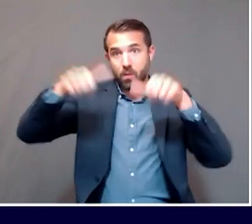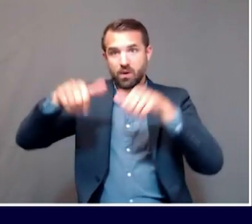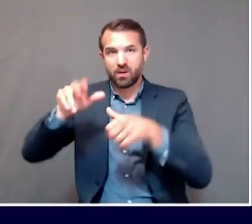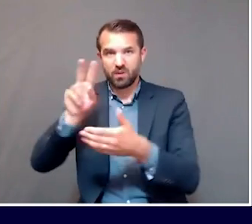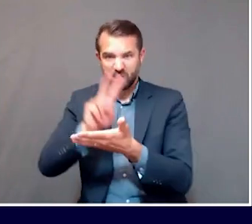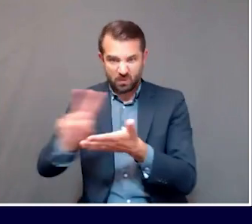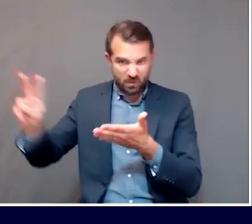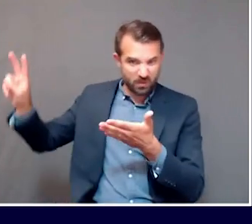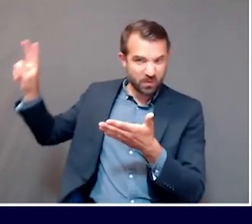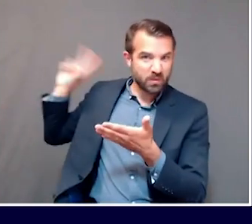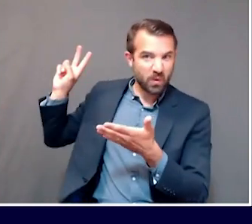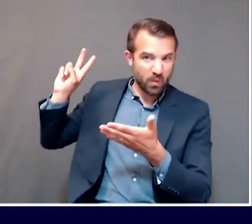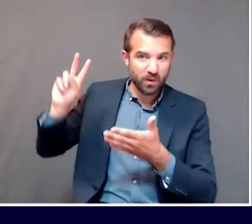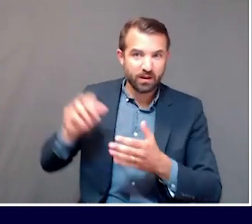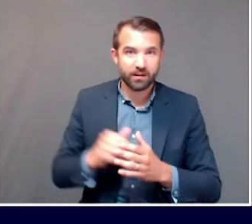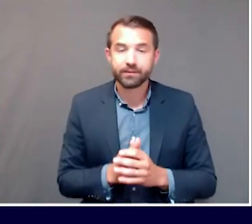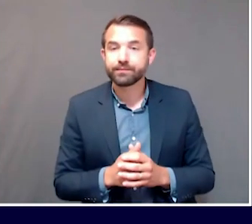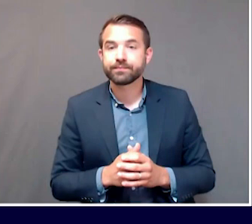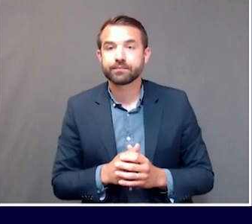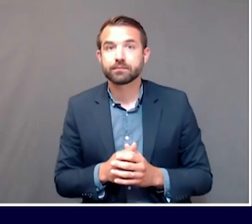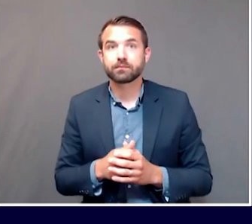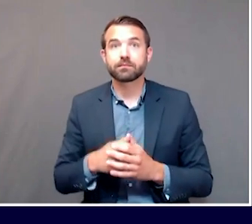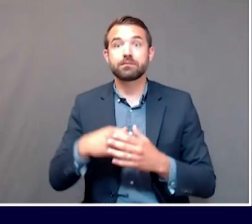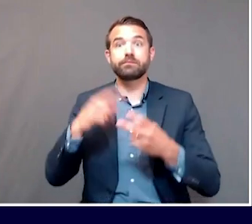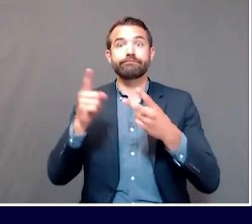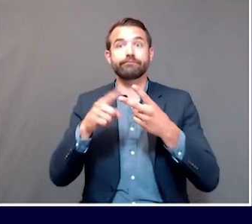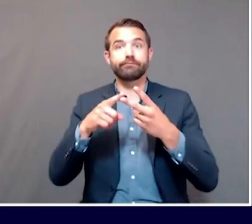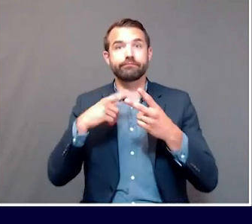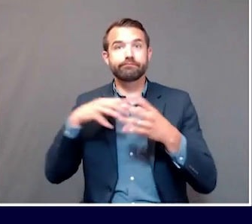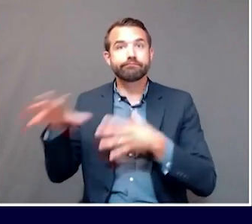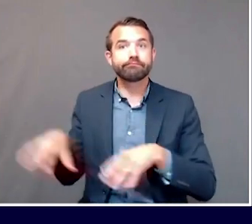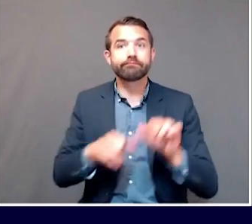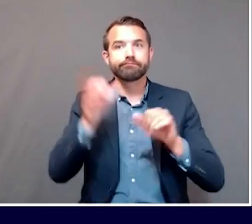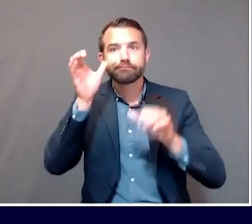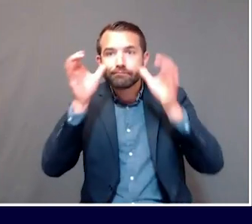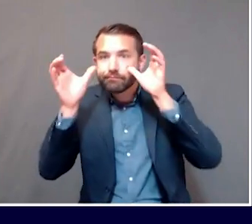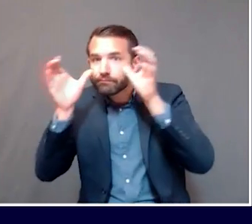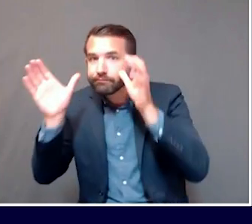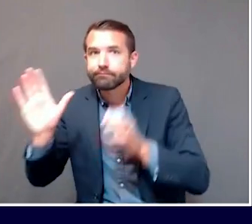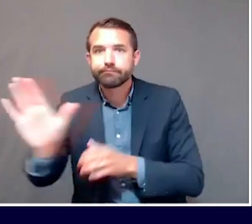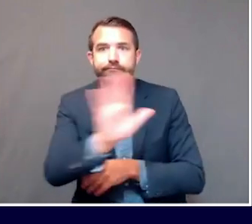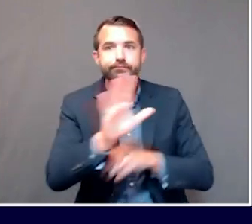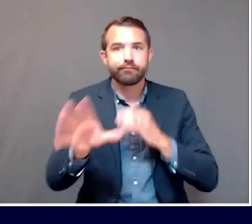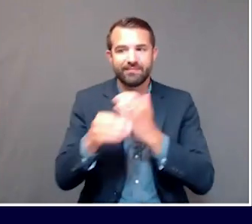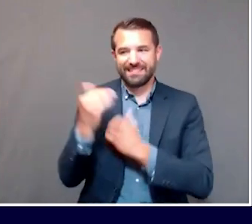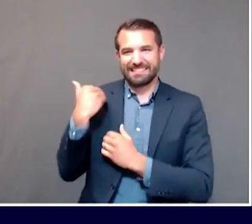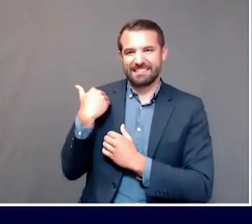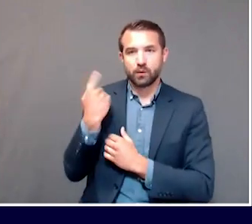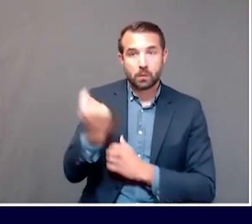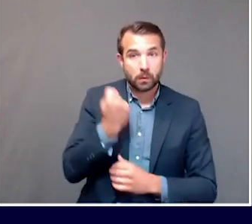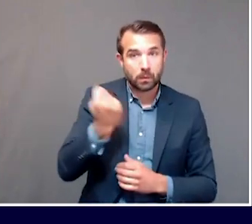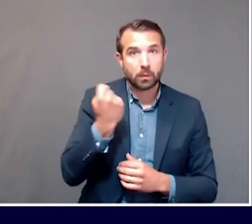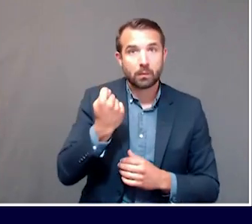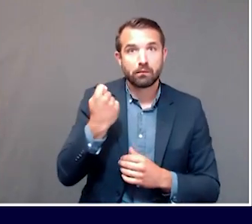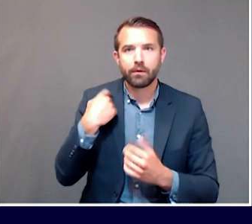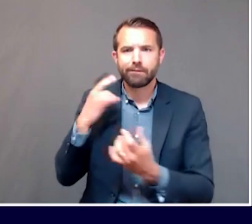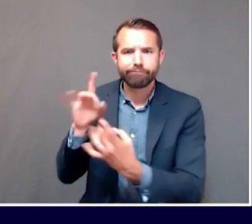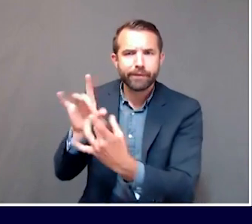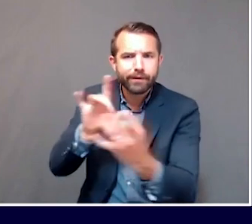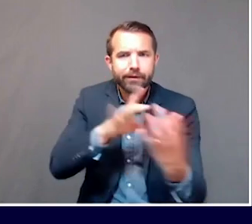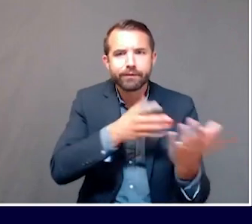believe. We did a listening session last Tuesday. We heard a lot of feedback and we adjusted that request for